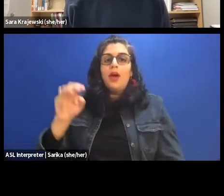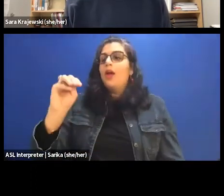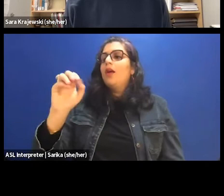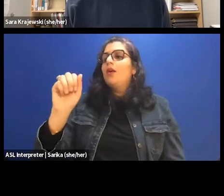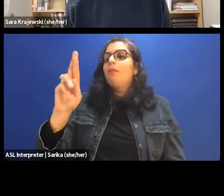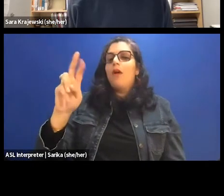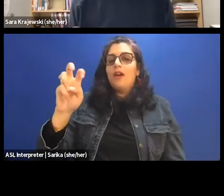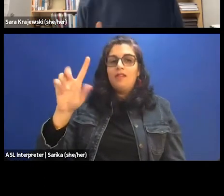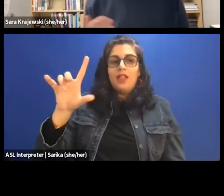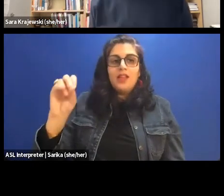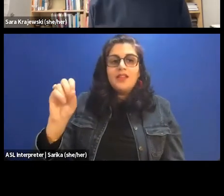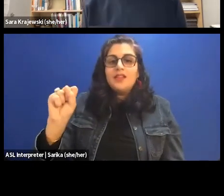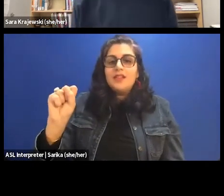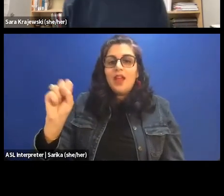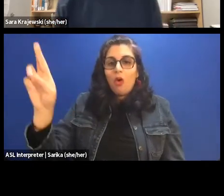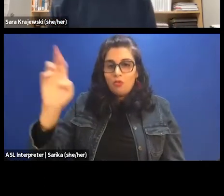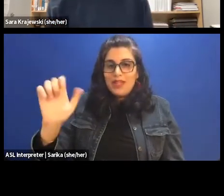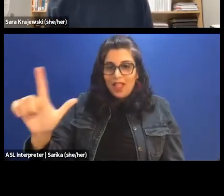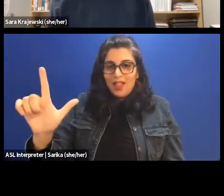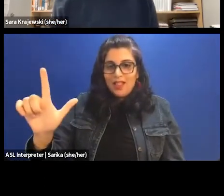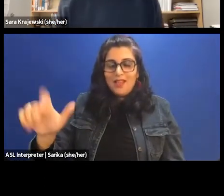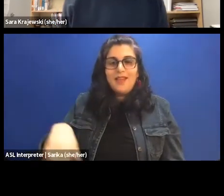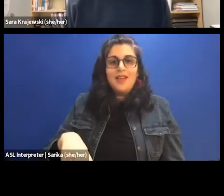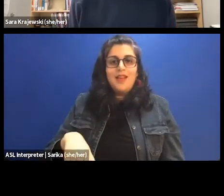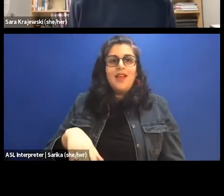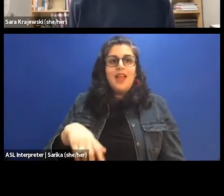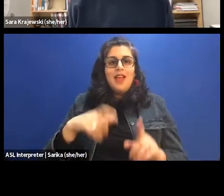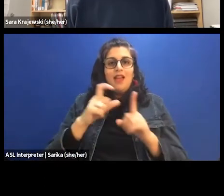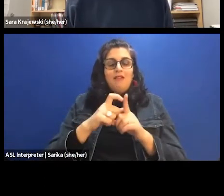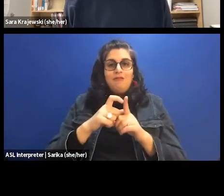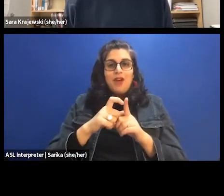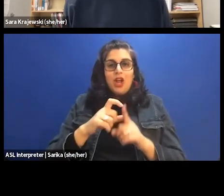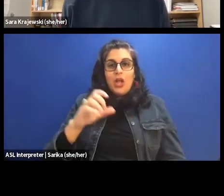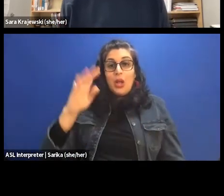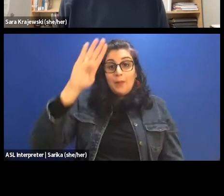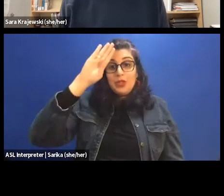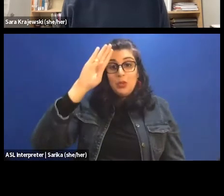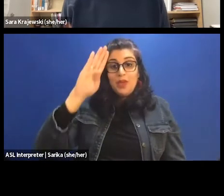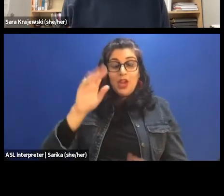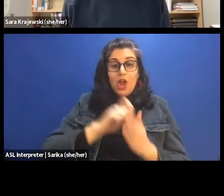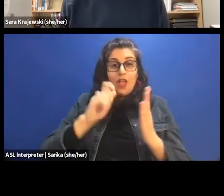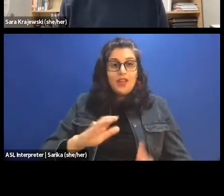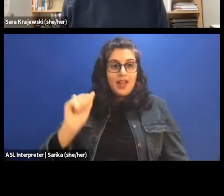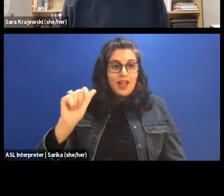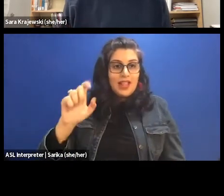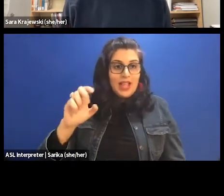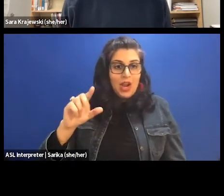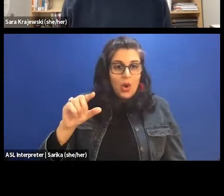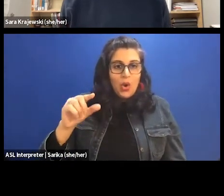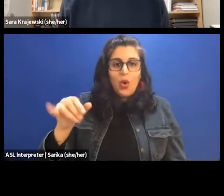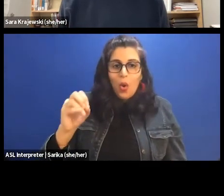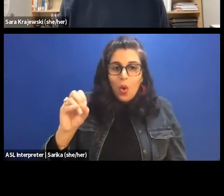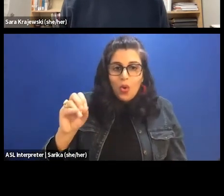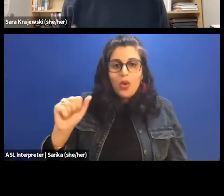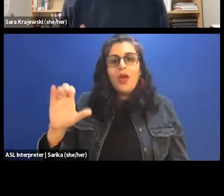marvelous real. And this term comes from the Cuban author Alejo Carpentier, who coined the phrase